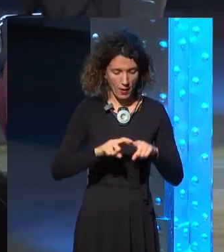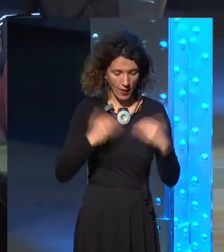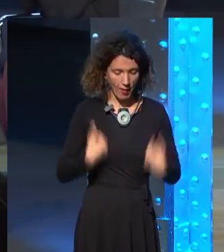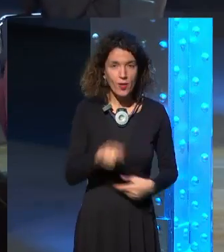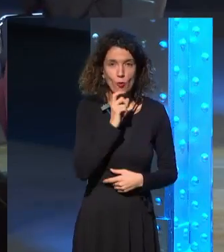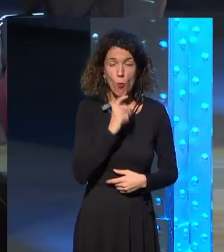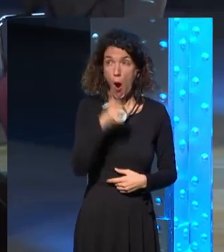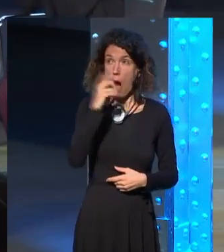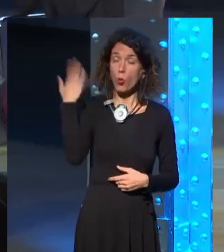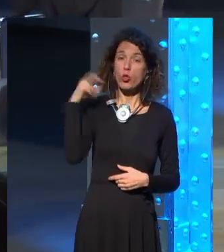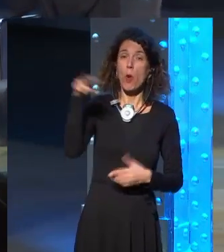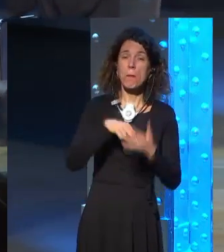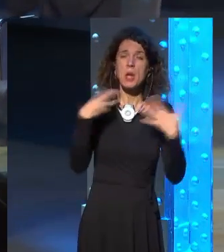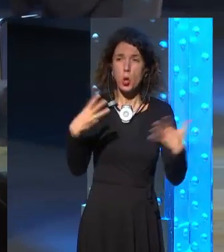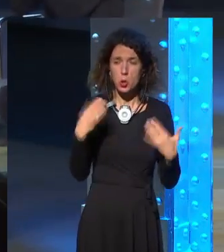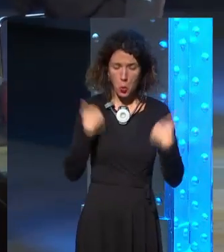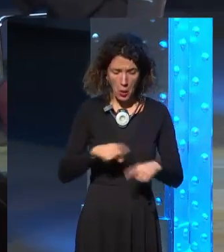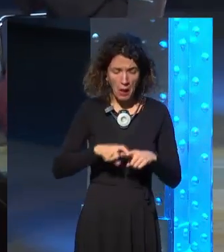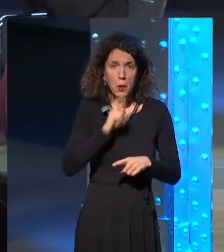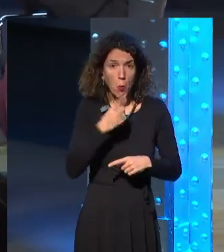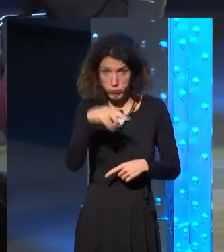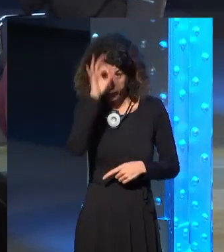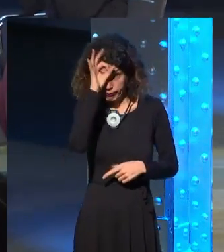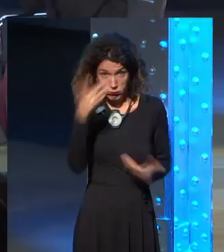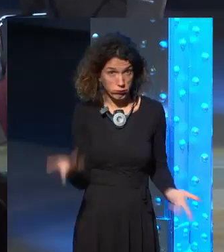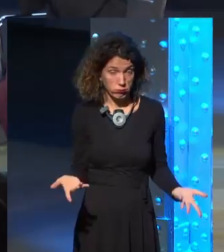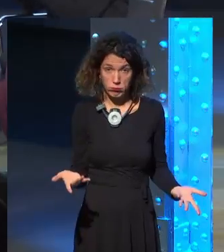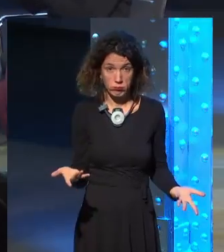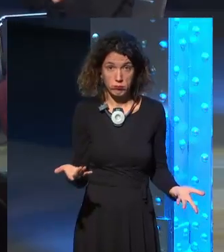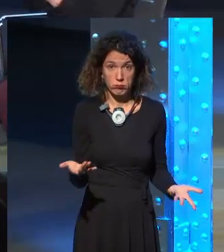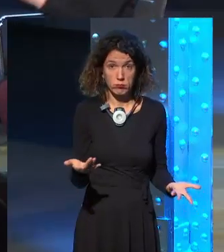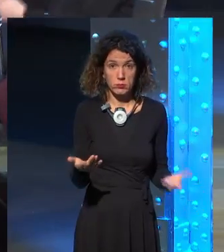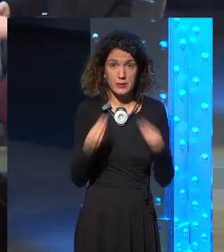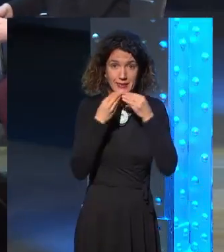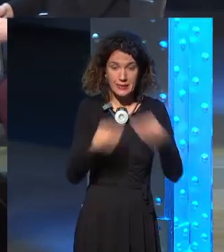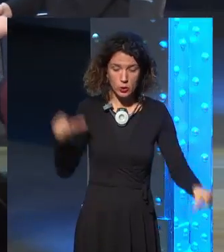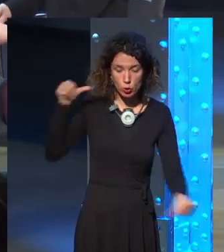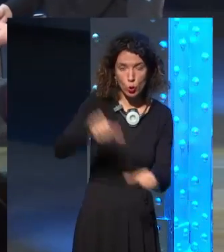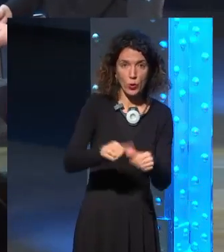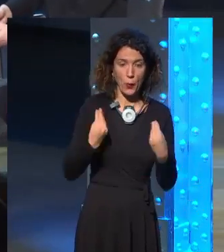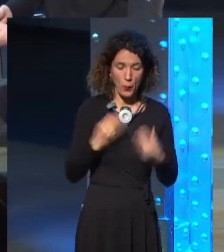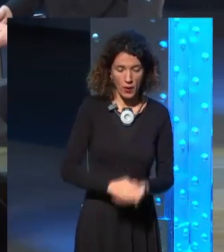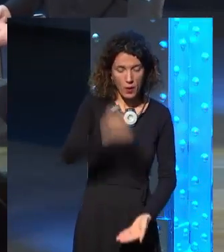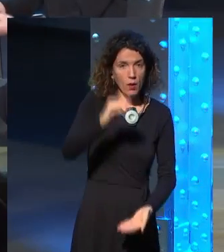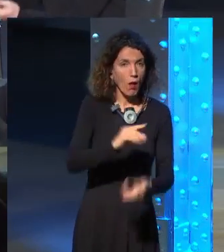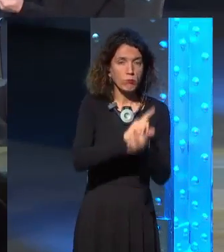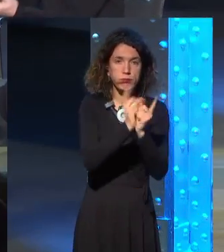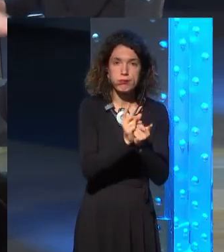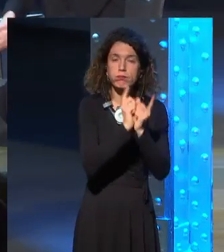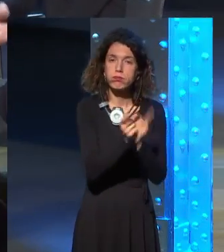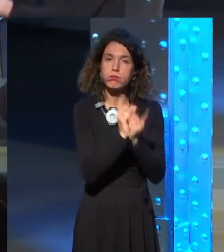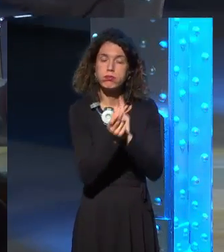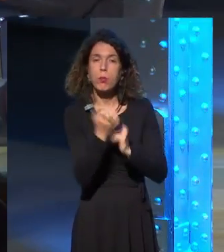2008, what happened then. But sort of our life story is sort of constantly changing, and how we look back upon things. And